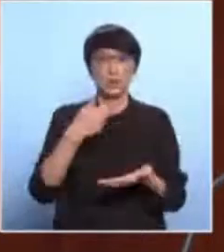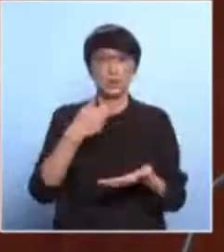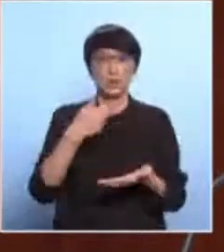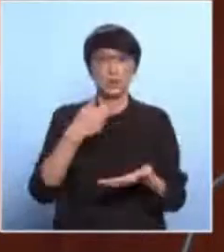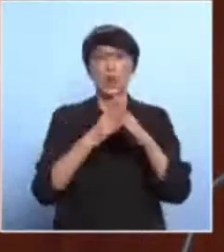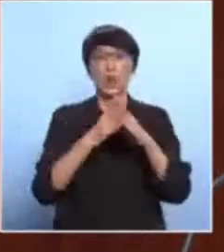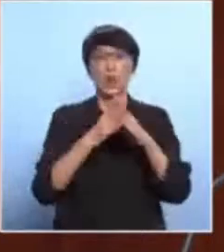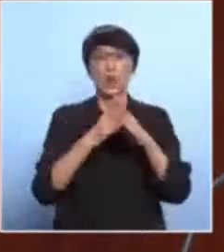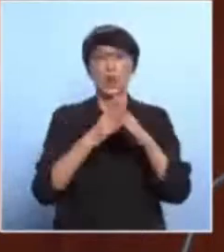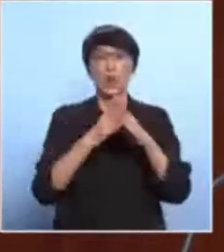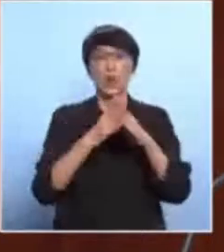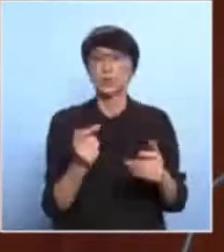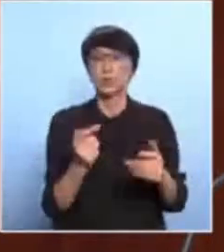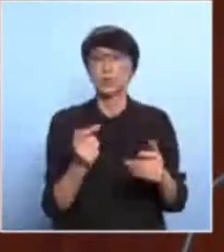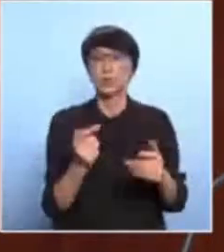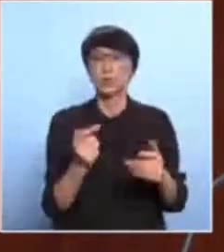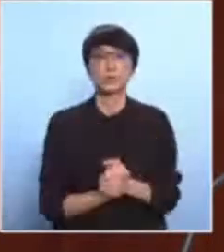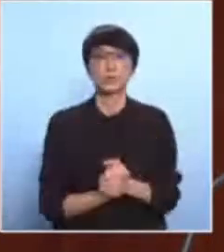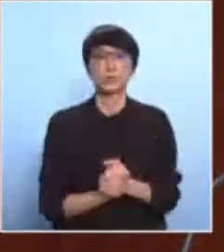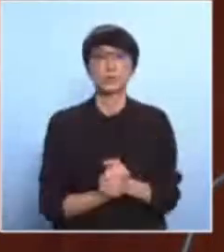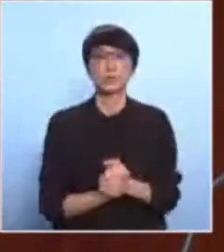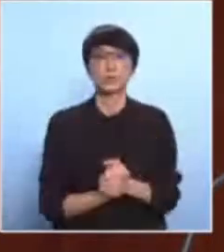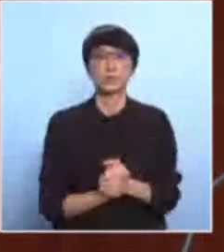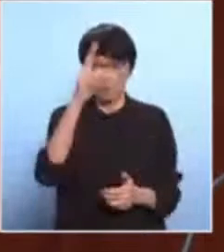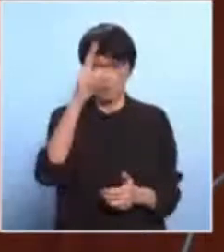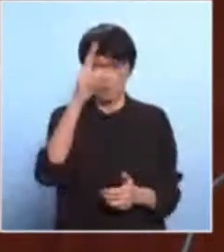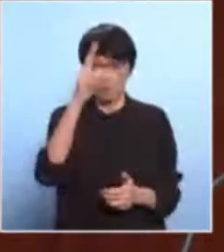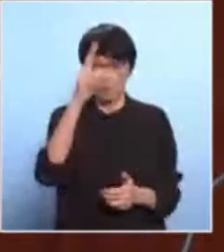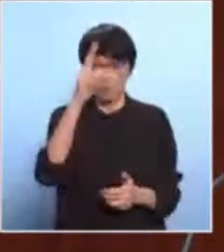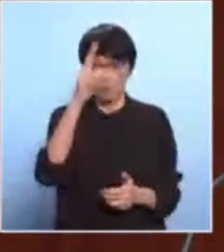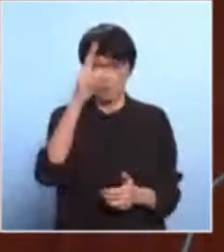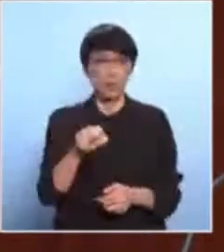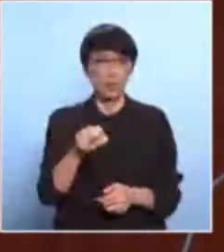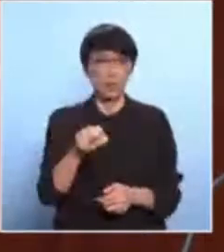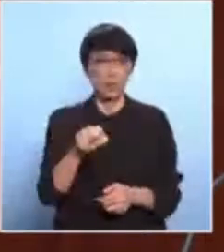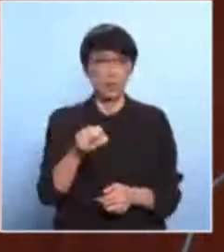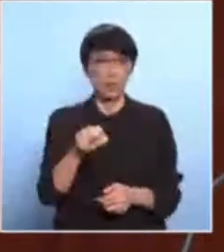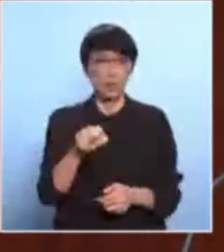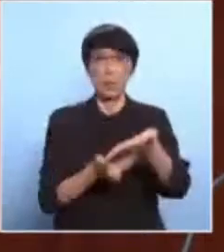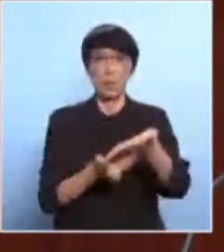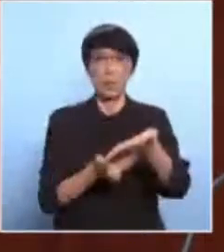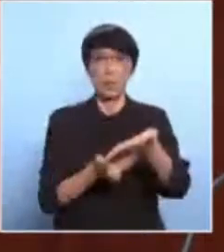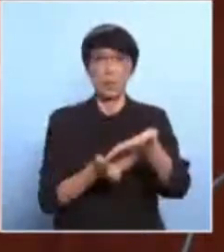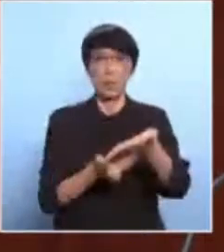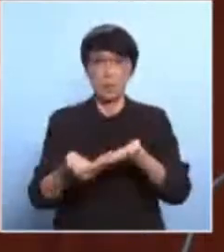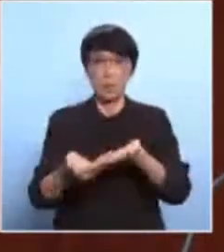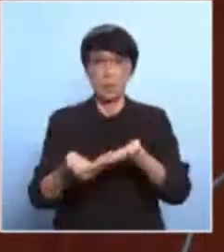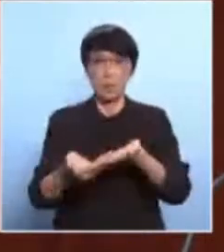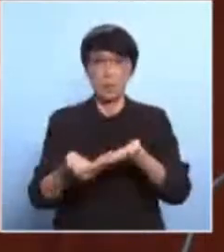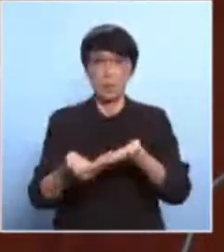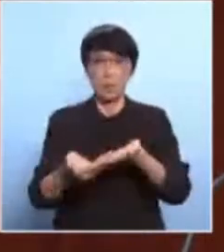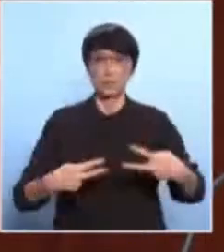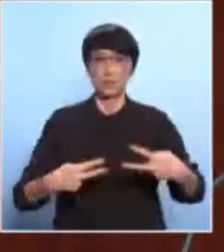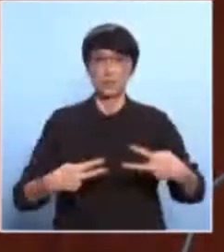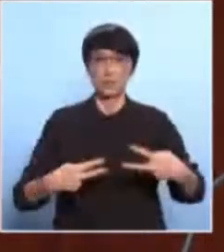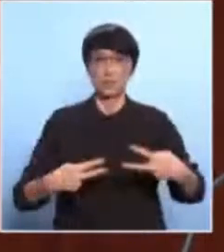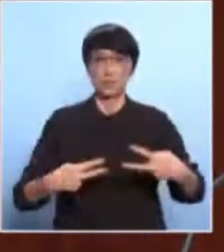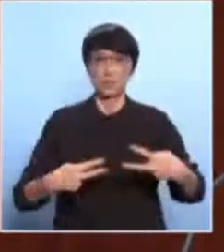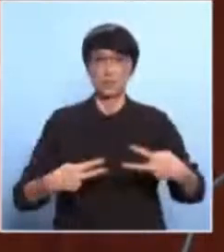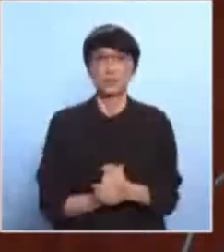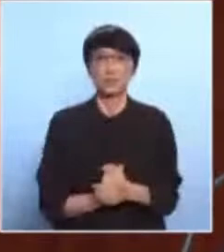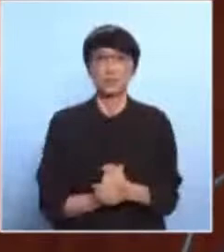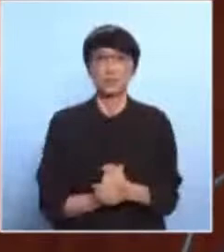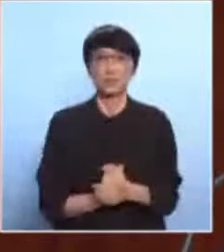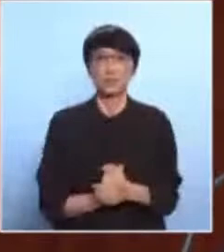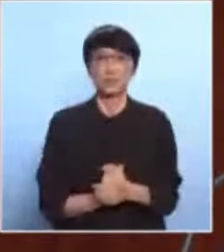The government will continue to closely monitor the property market to ensure its healthy and steady development.